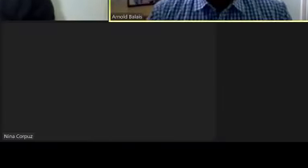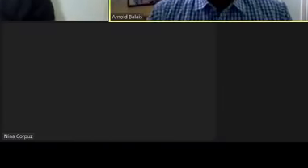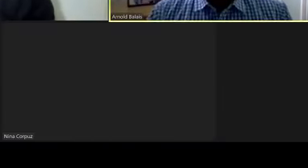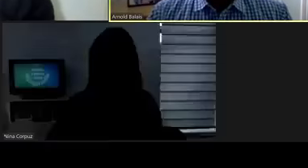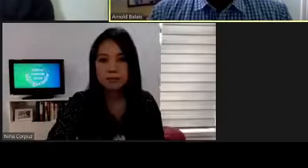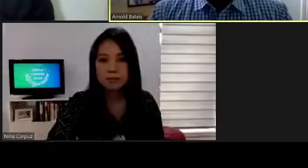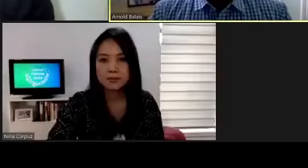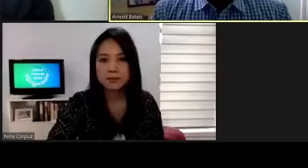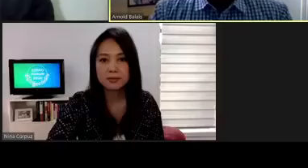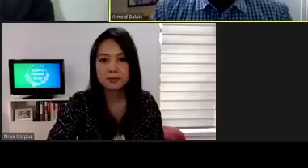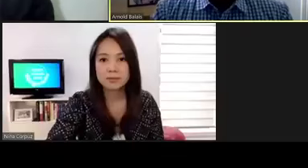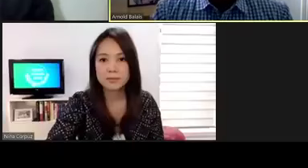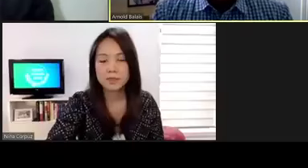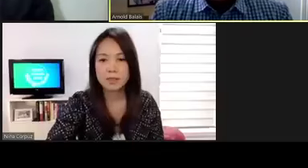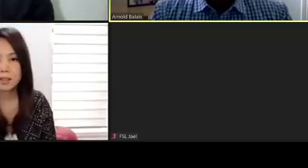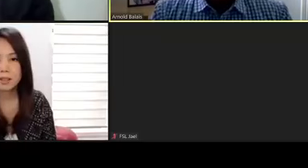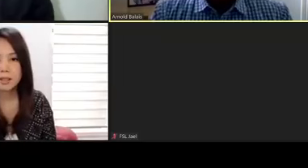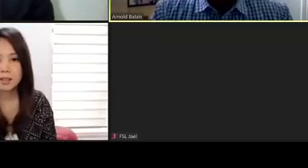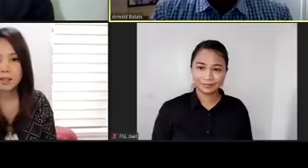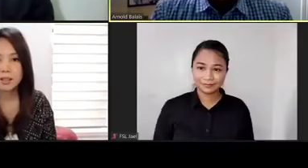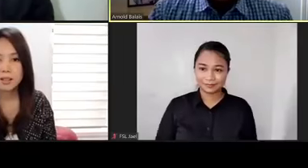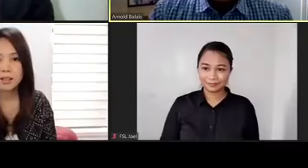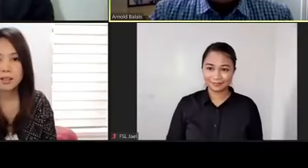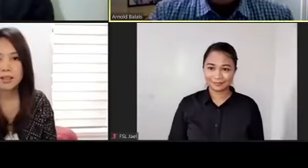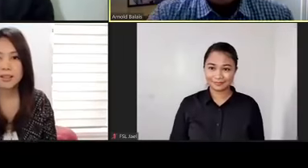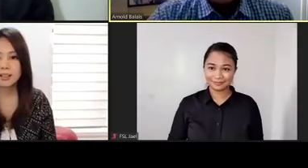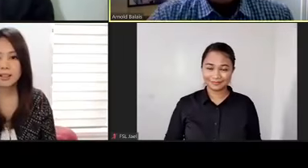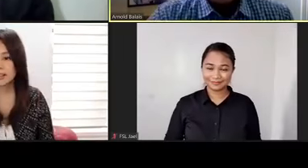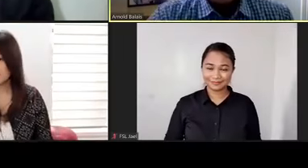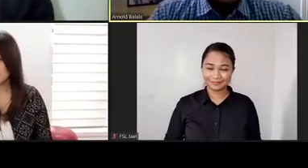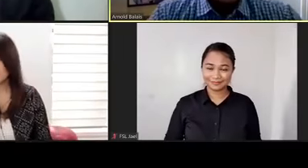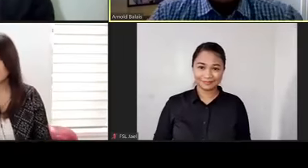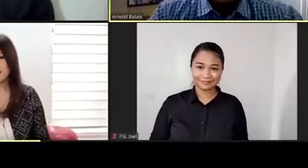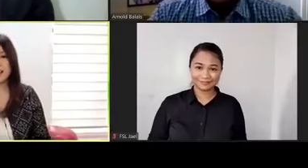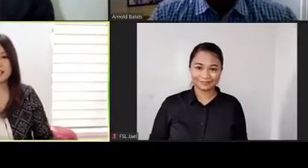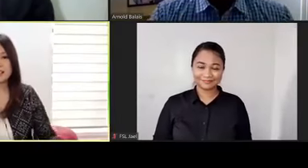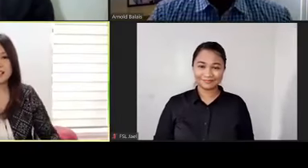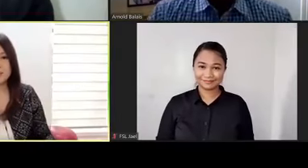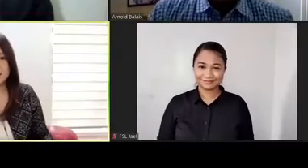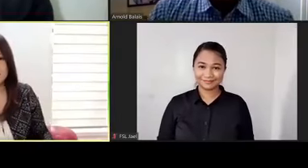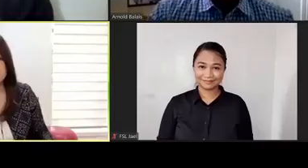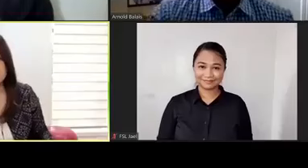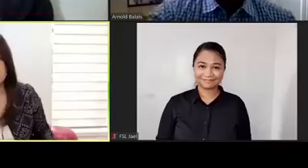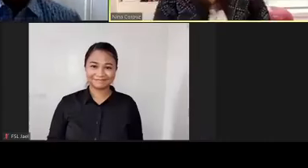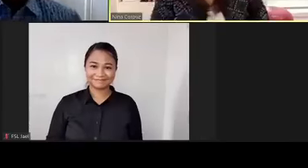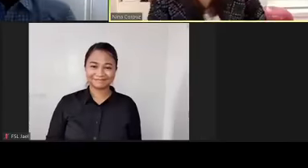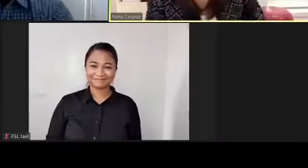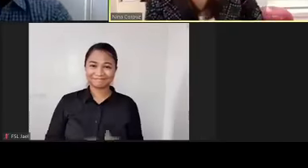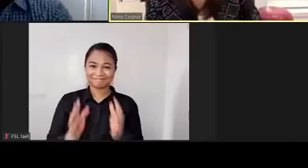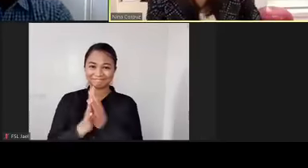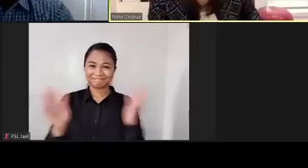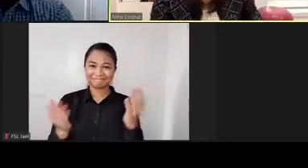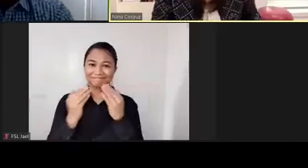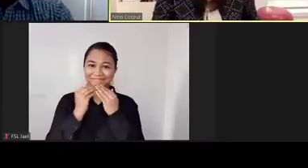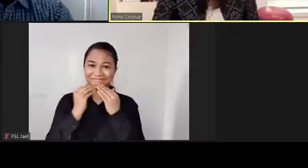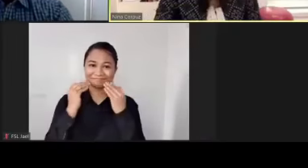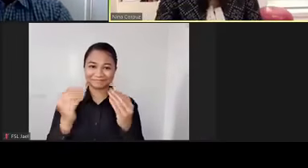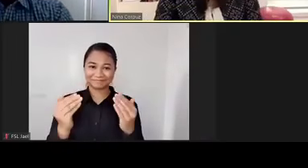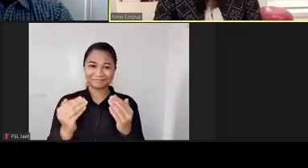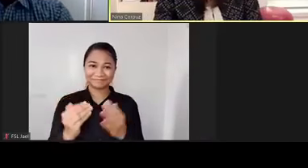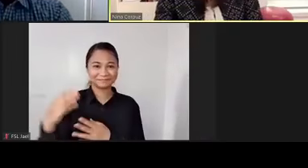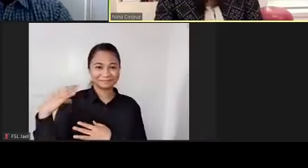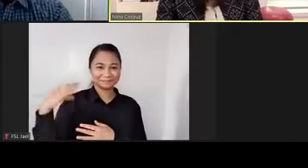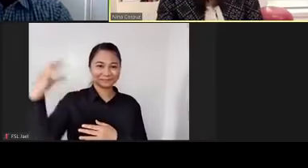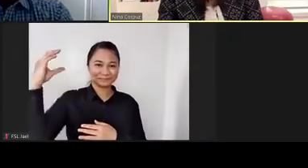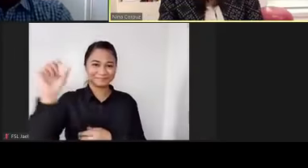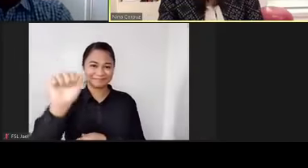Daghang salamat, Captain A. Thank you for sharing your awe-inspiring story